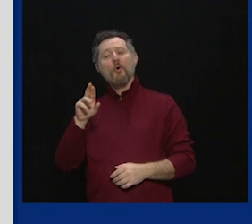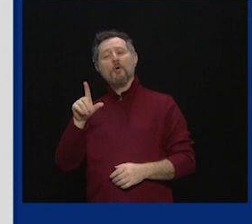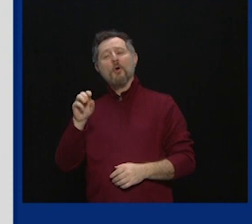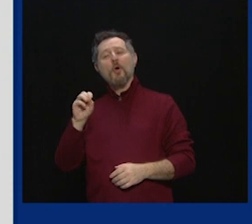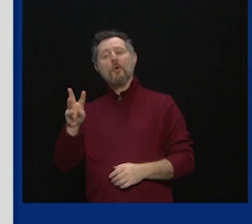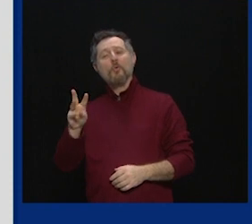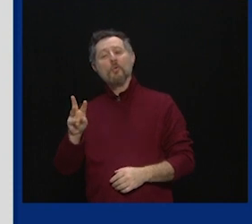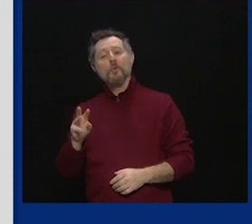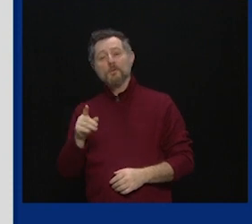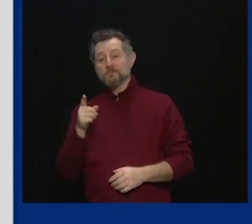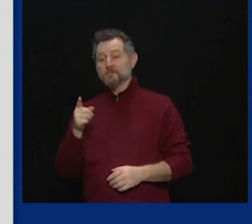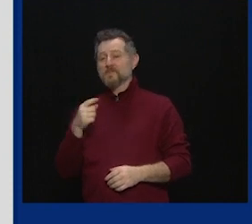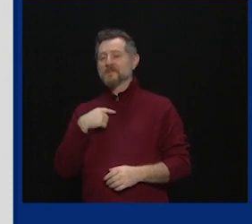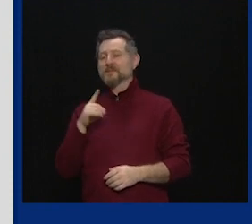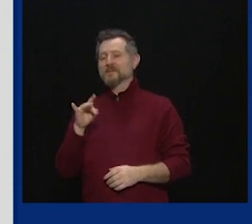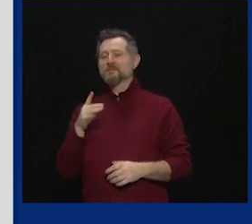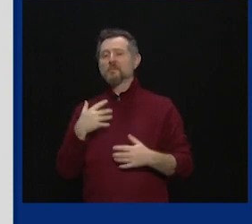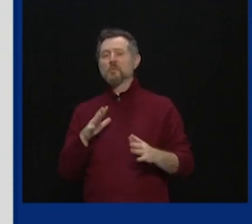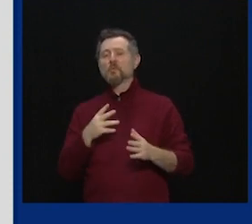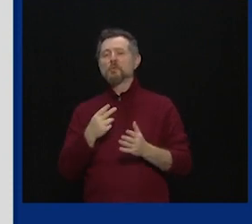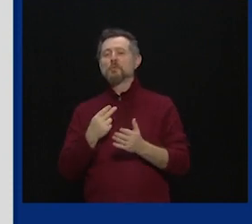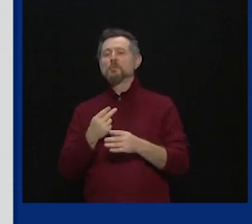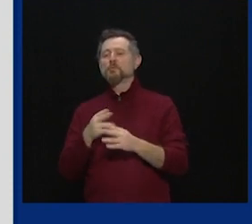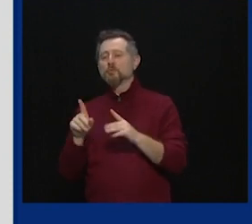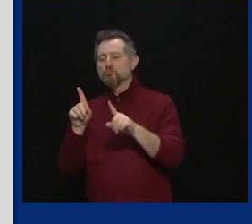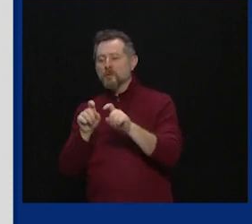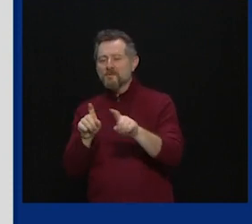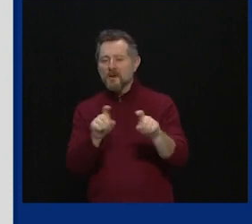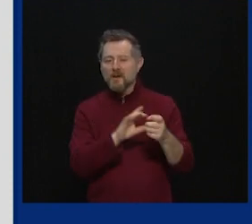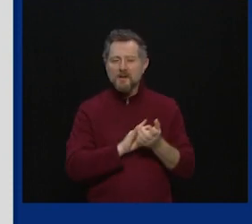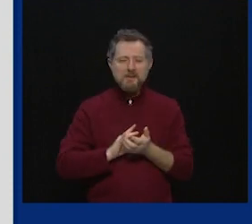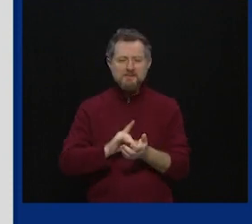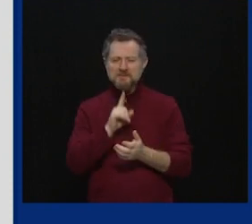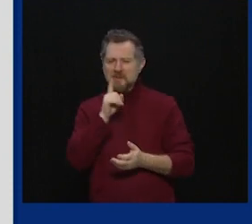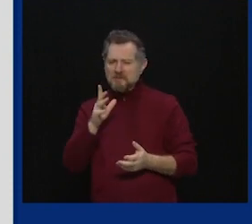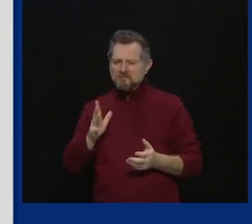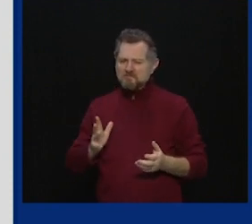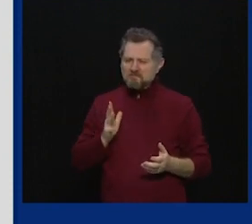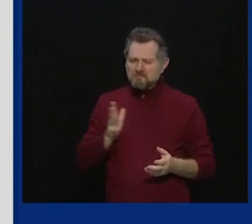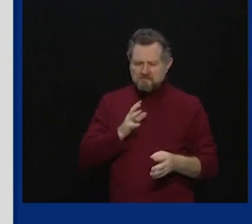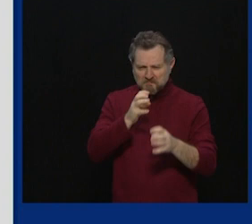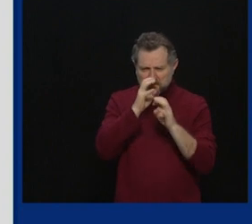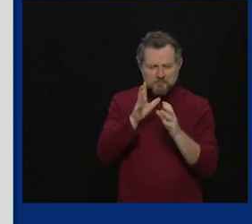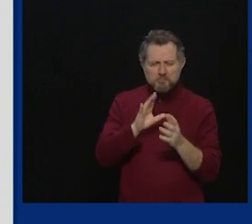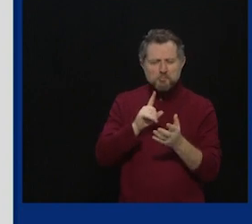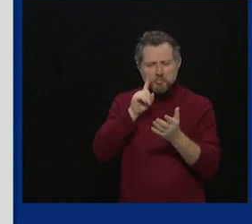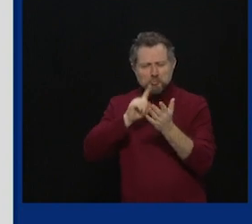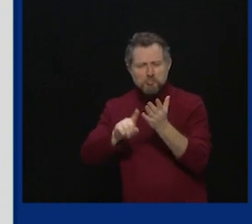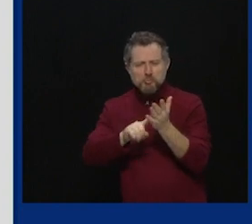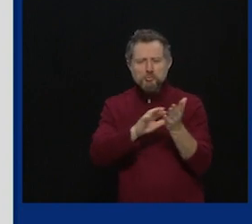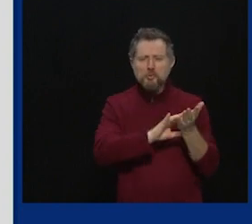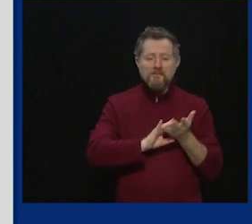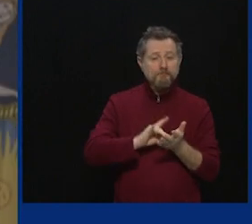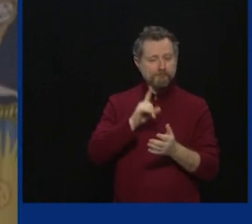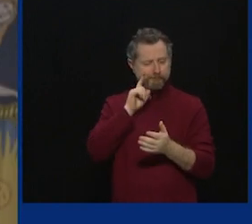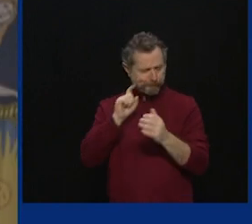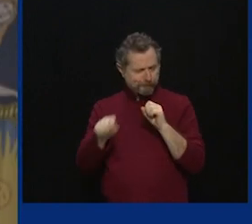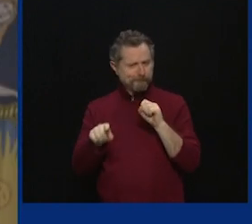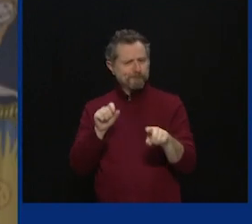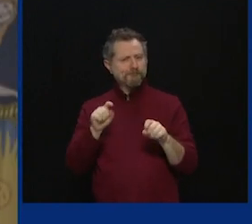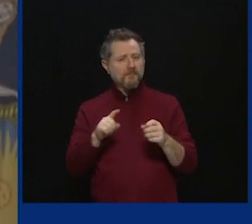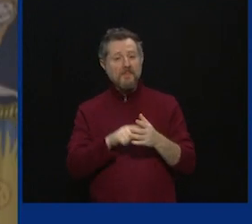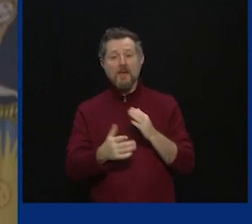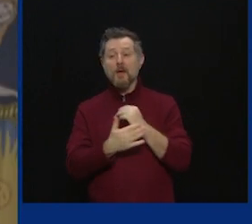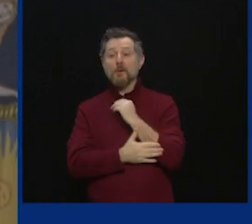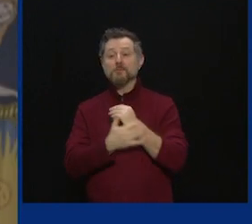scientific, of the individuals from various counties who stood up in support of our position on the mandate. And